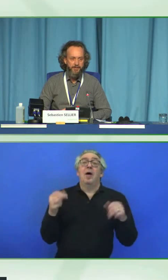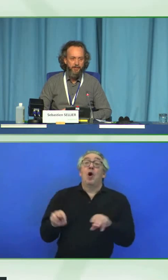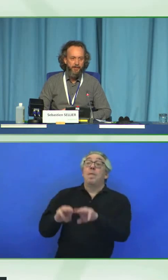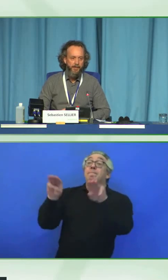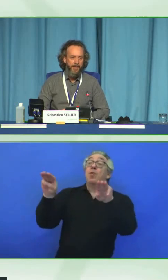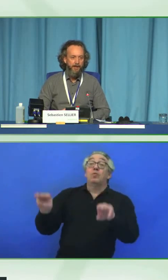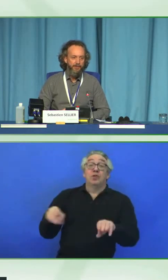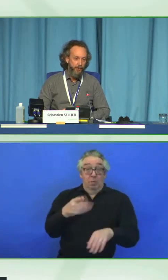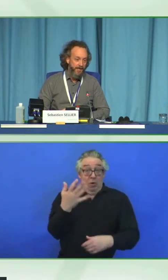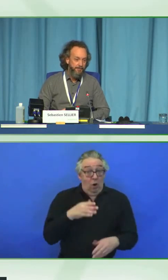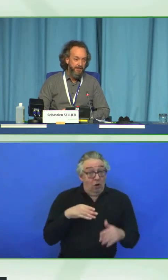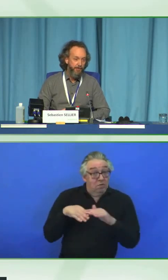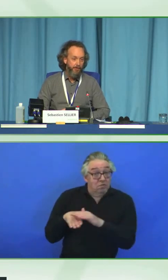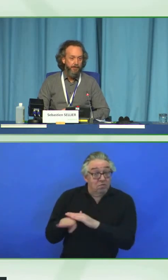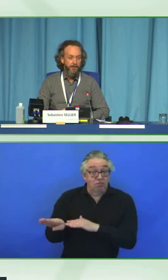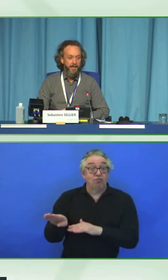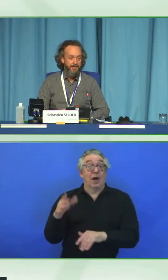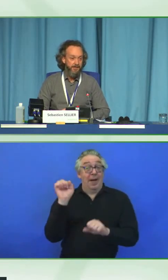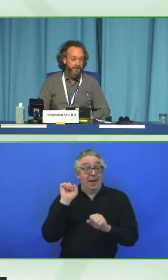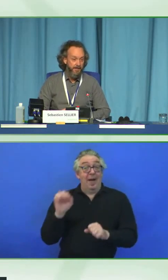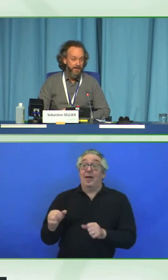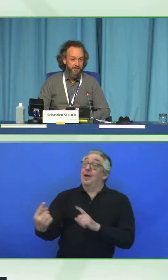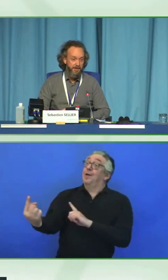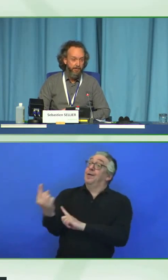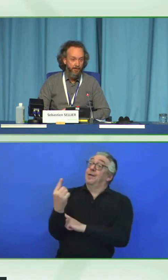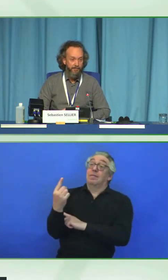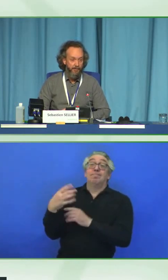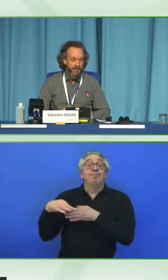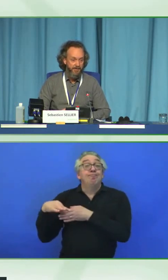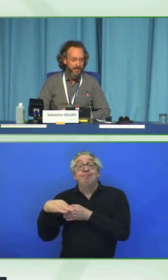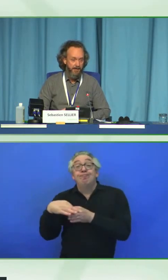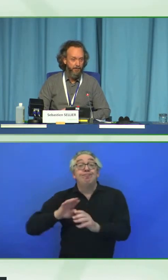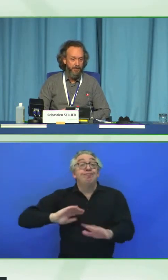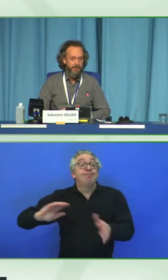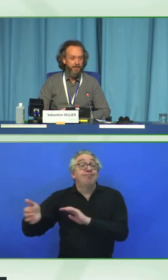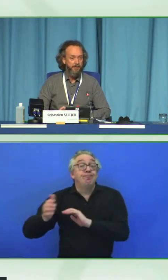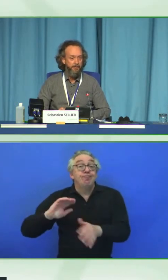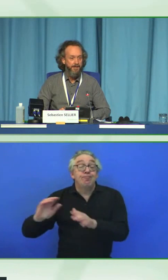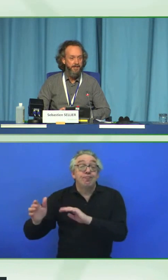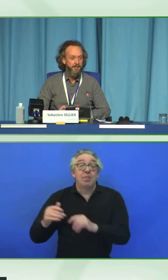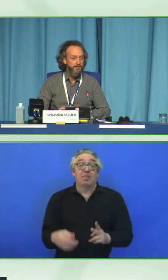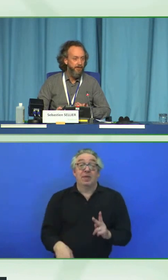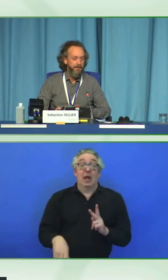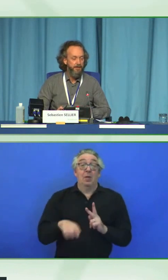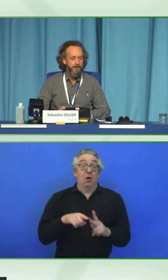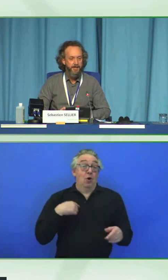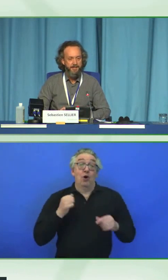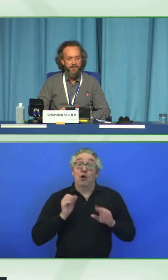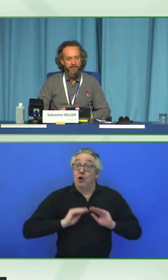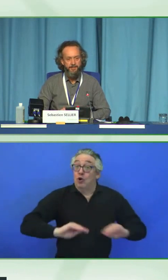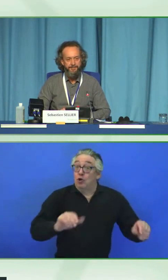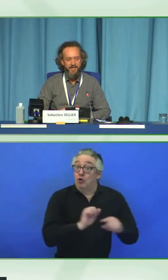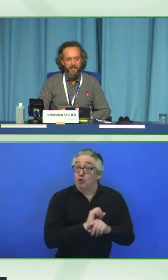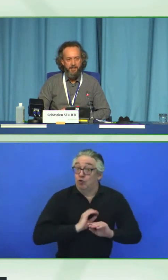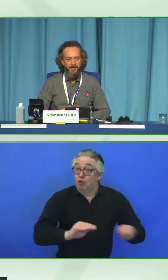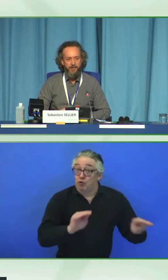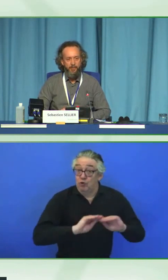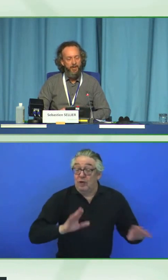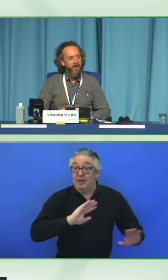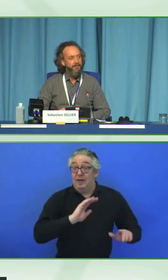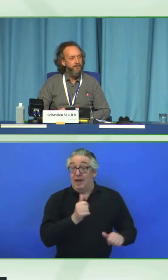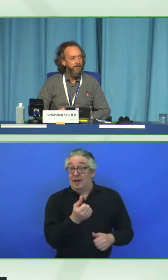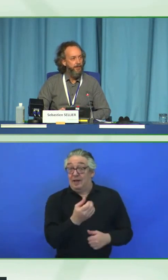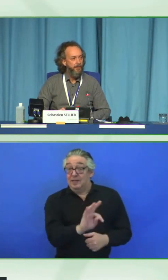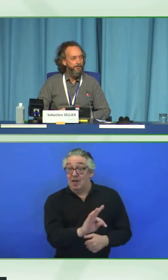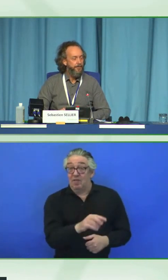We also train people and sensibilize people on French Sign Language in companies, public organizations. So